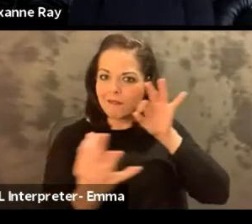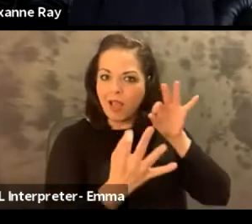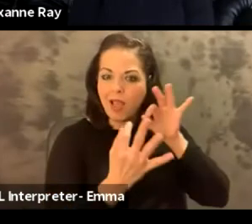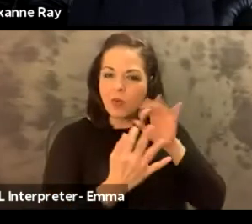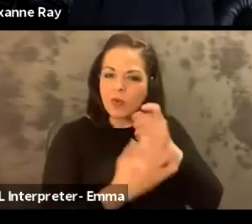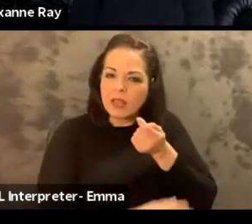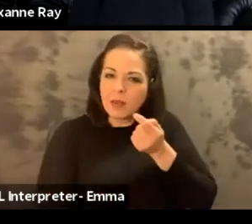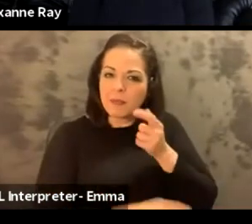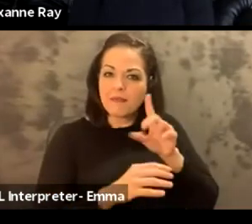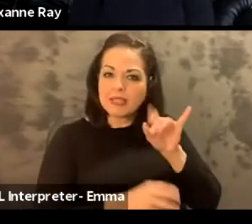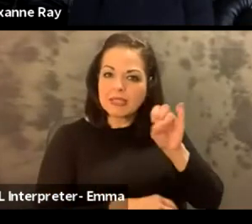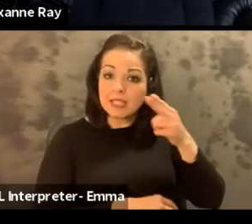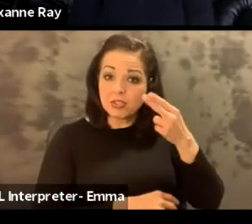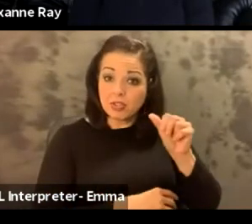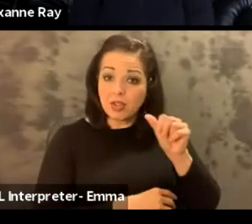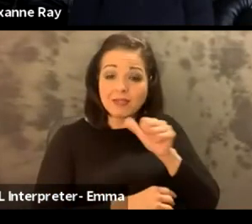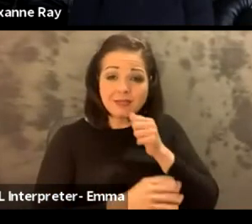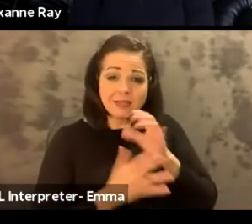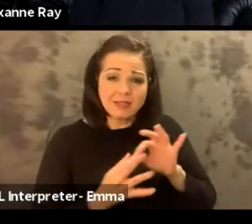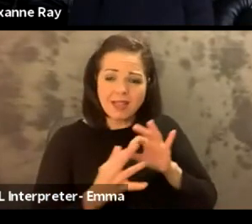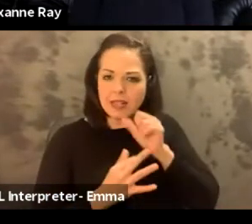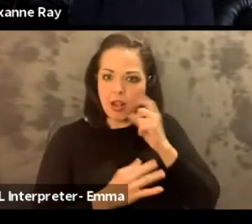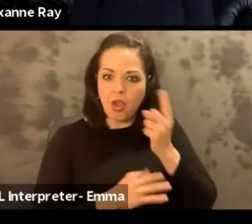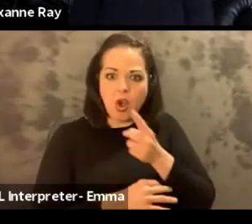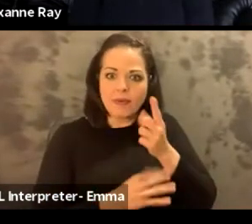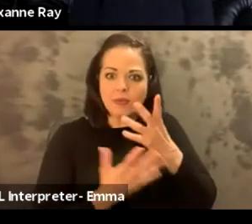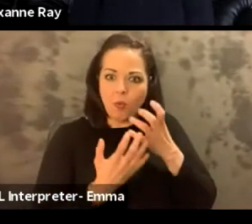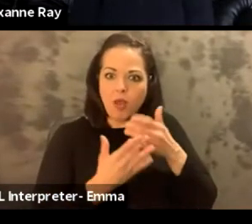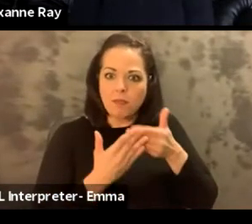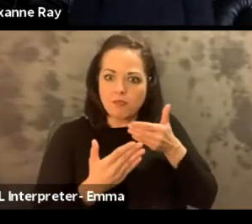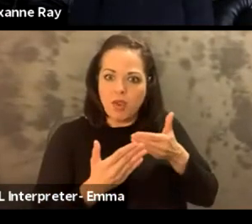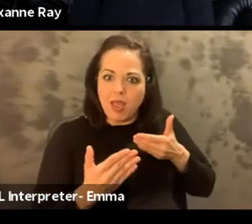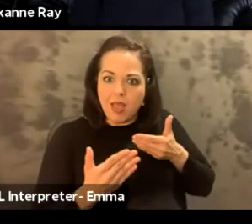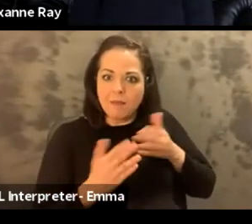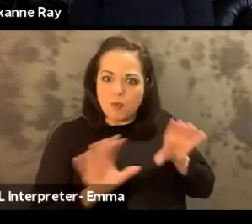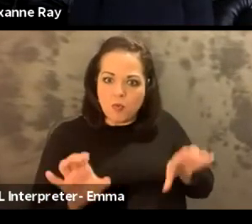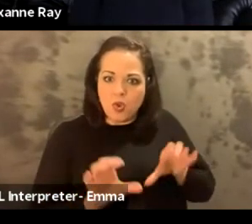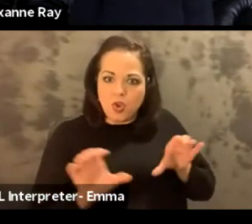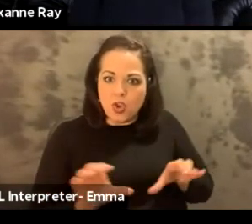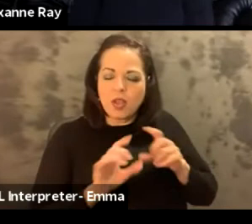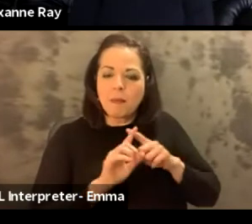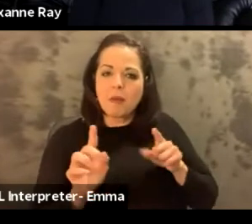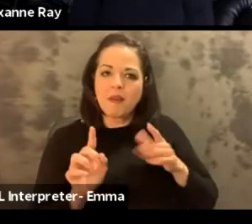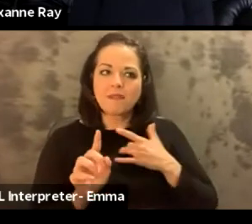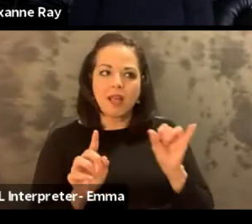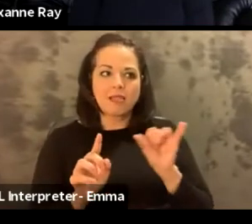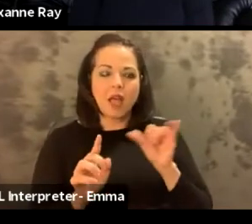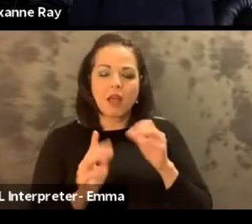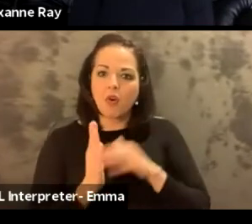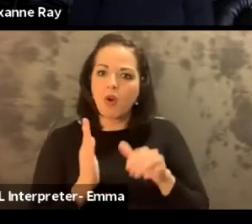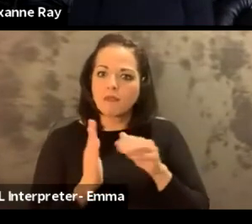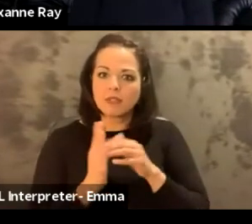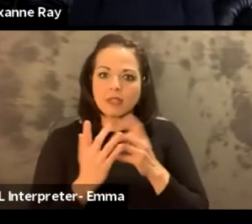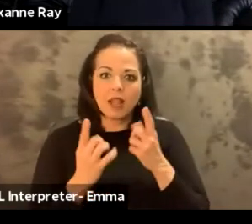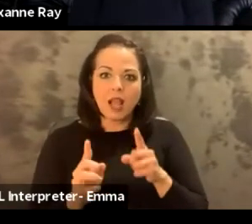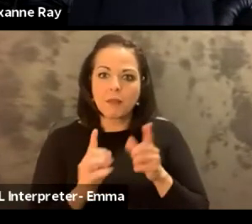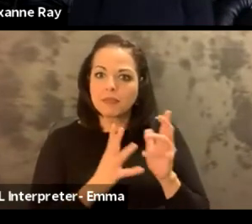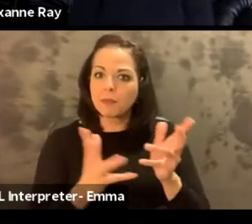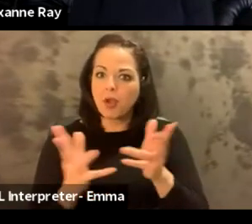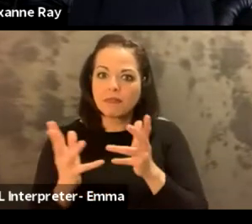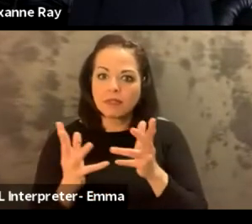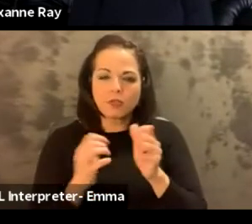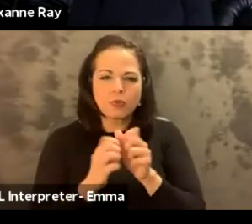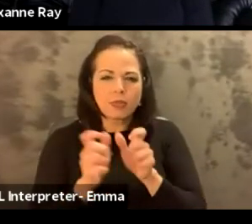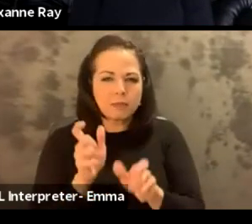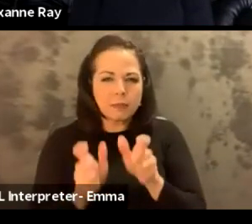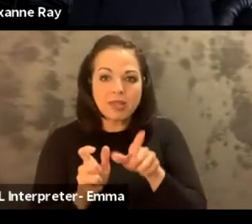around like not always wanting to have to do all of that prep work, but feeling like so often I'm in conversations with folks who